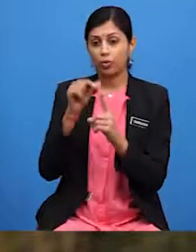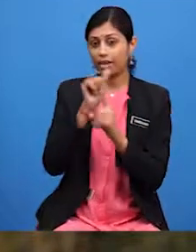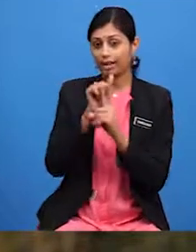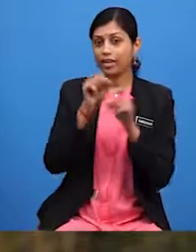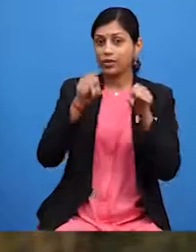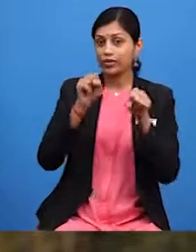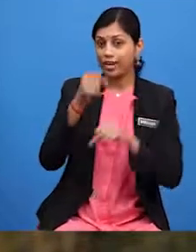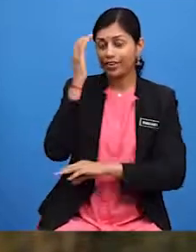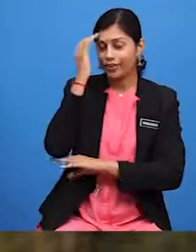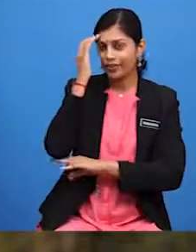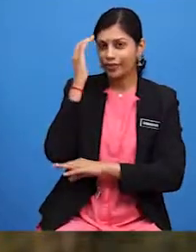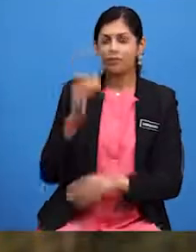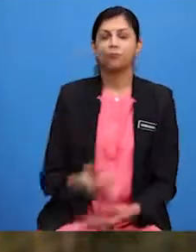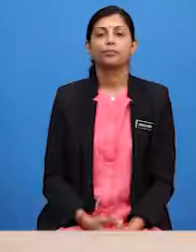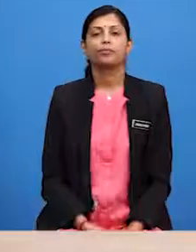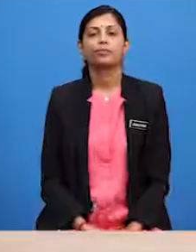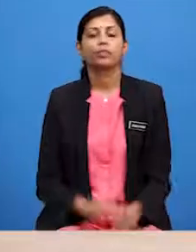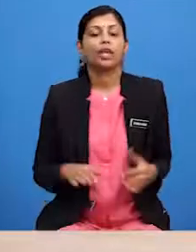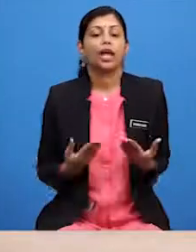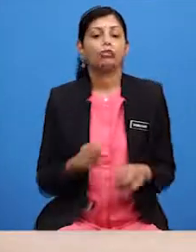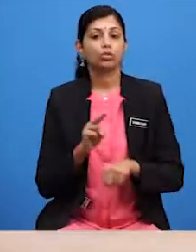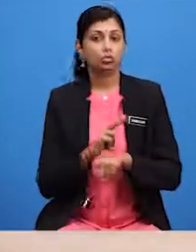How does word attack work?